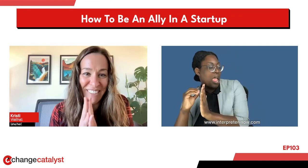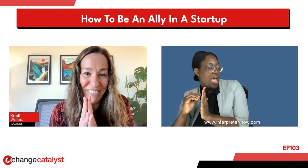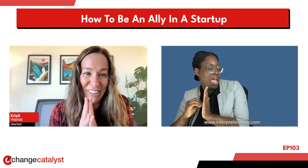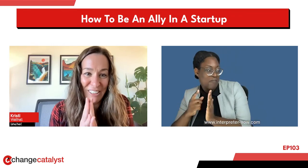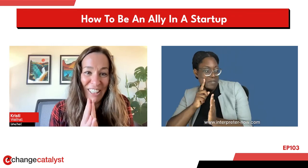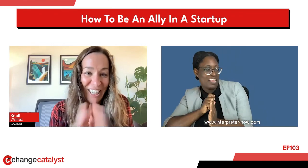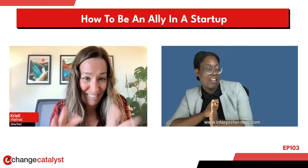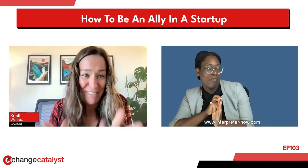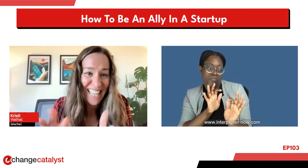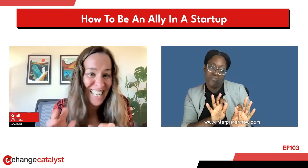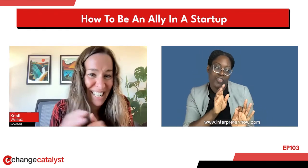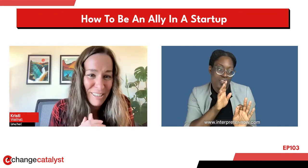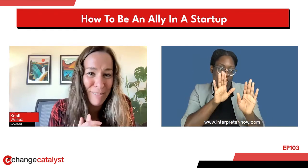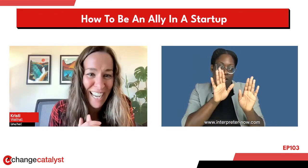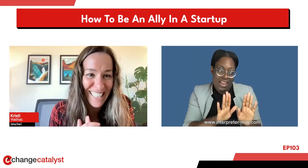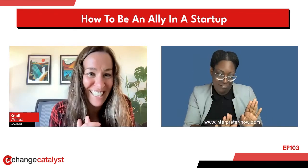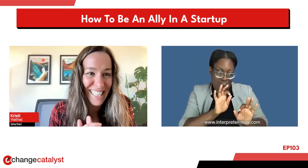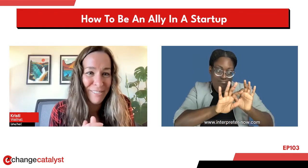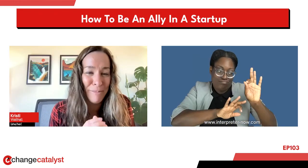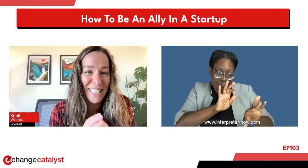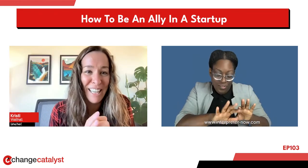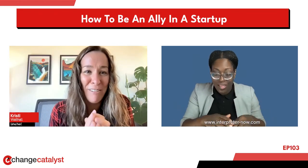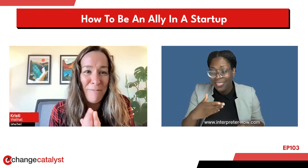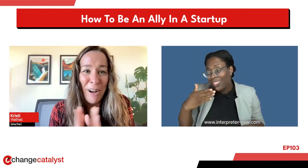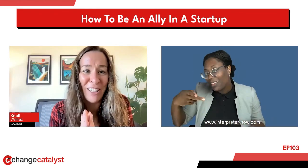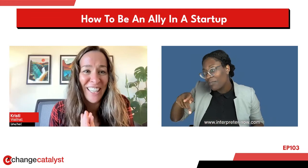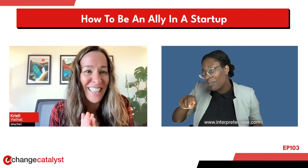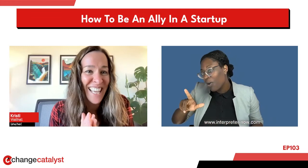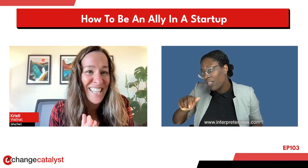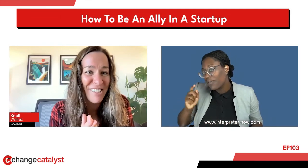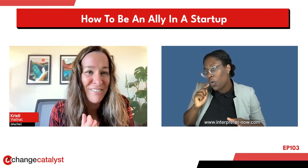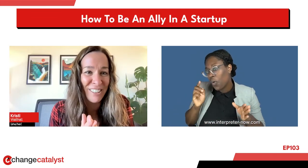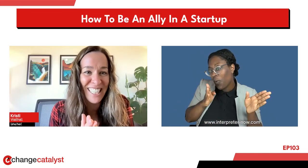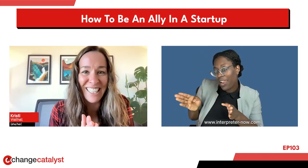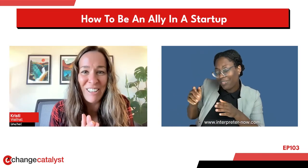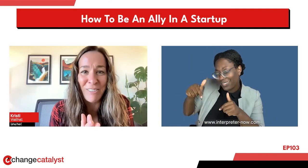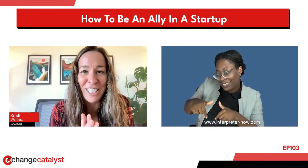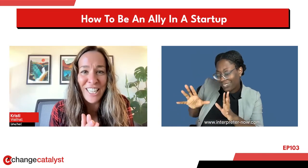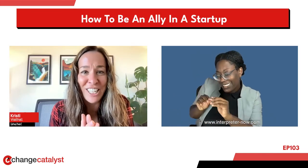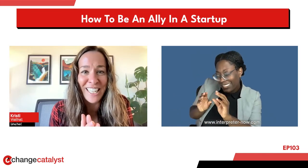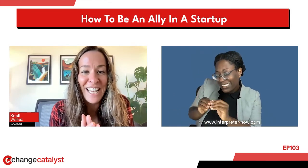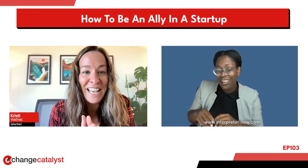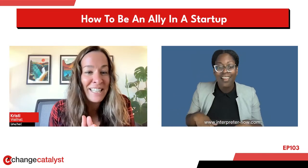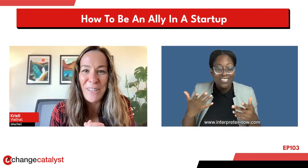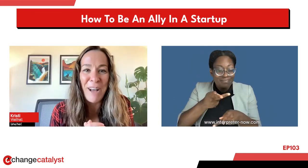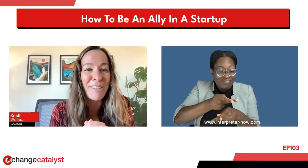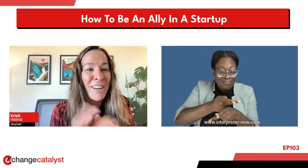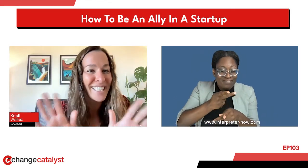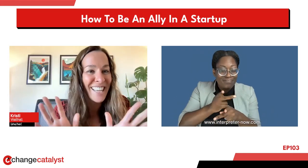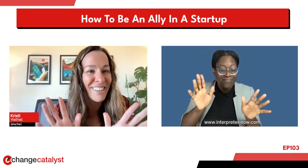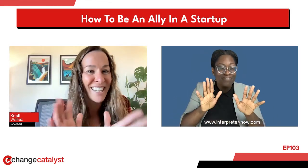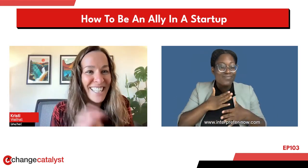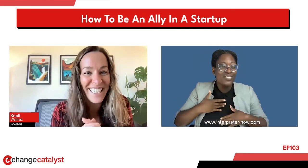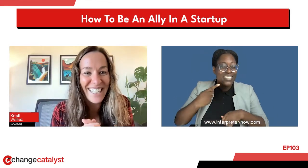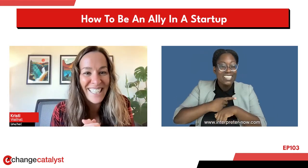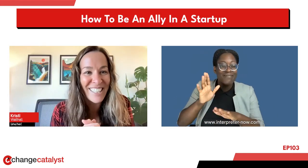much. I've learned a lot. I've been taking notes behind the scenes for myself. Awesome. Paula, thank you for leading this conversation. So have a great